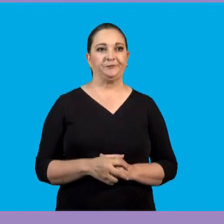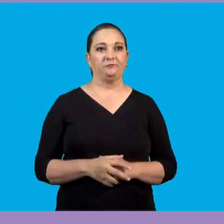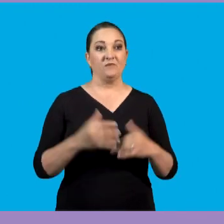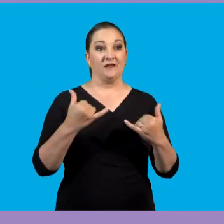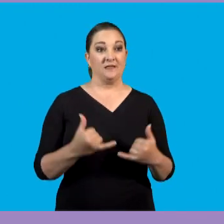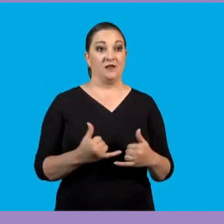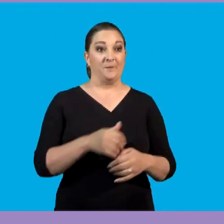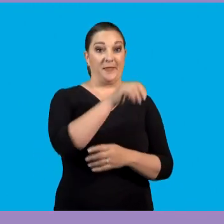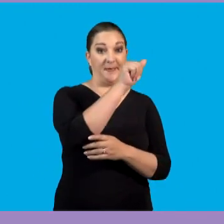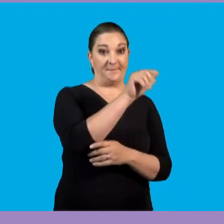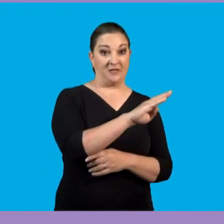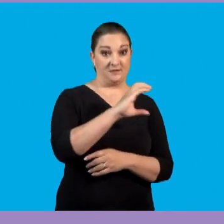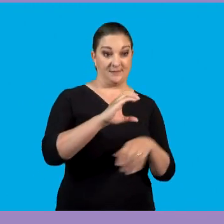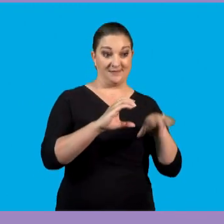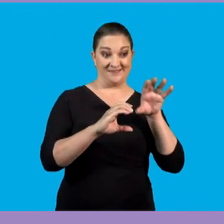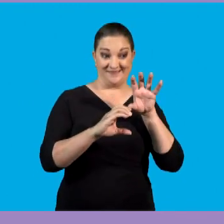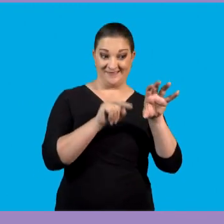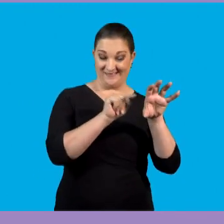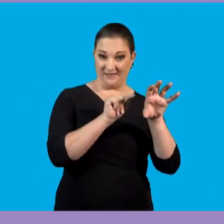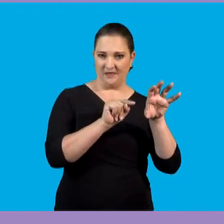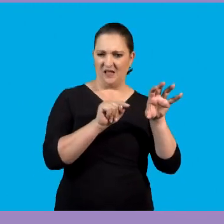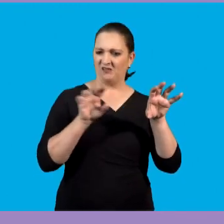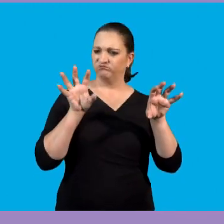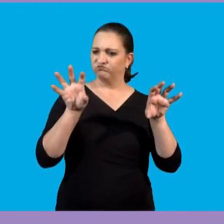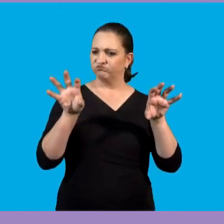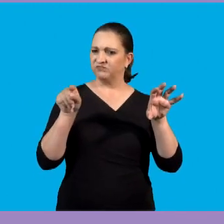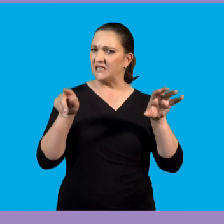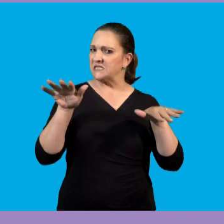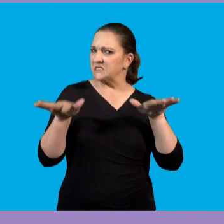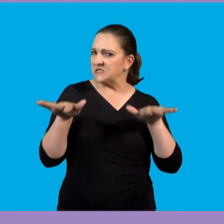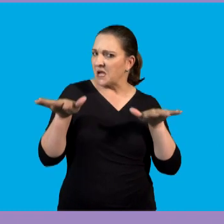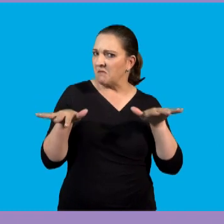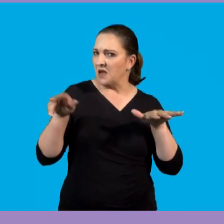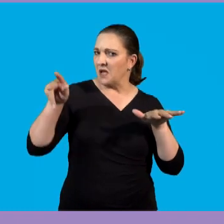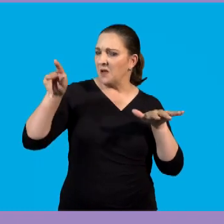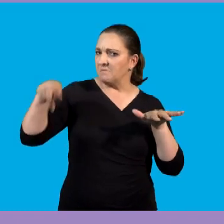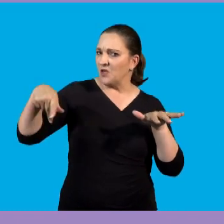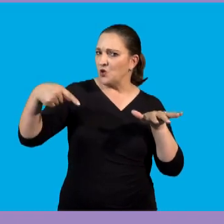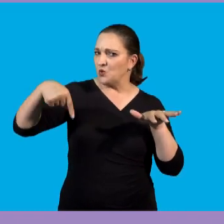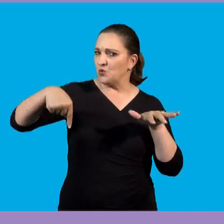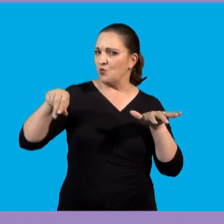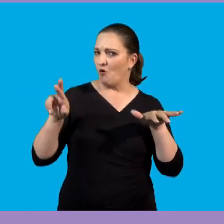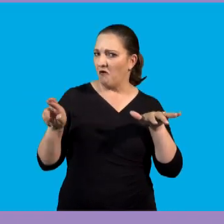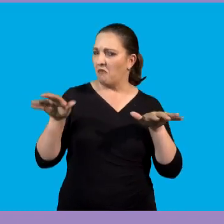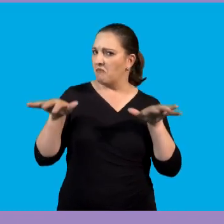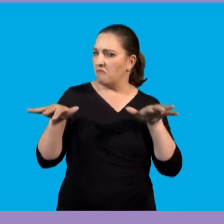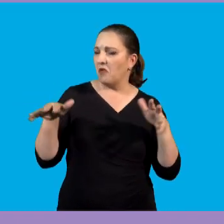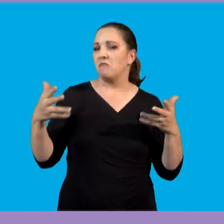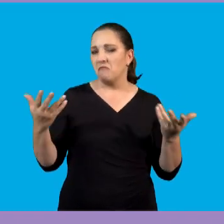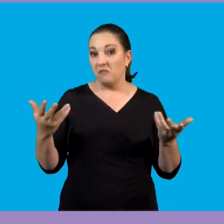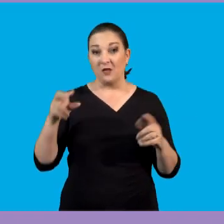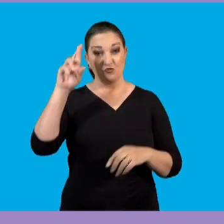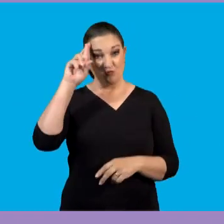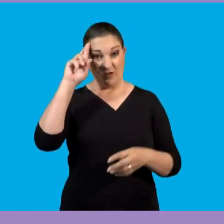determine if triangle ABC is similar to triangle PQR. Now, if